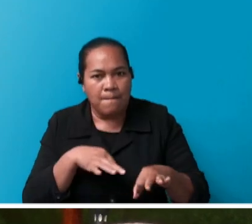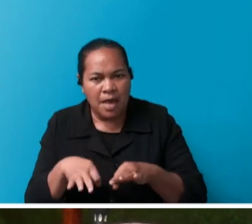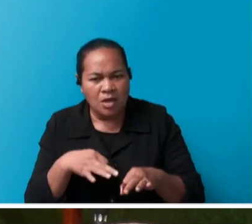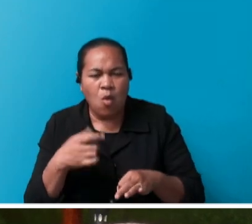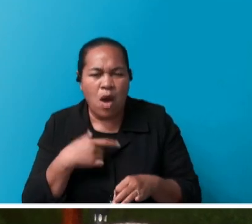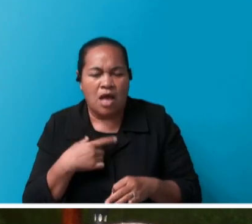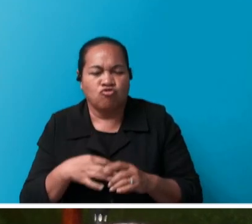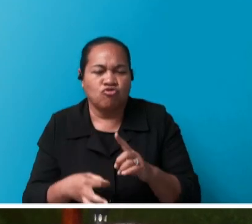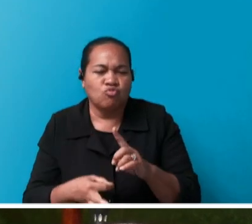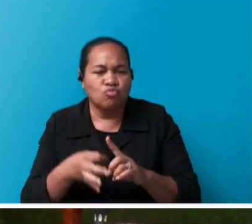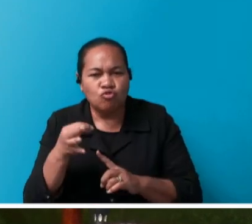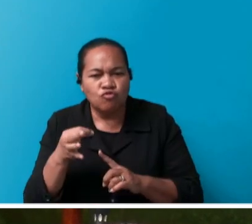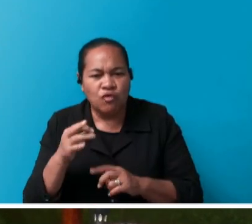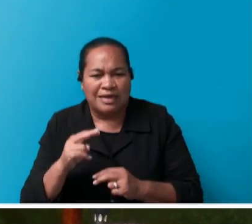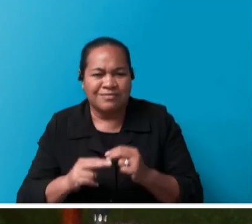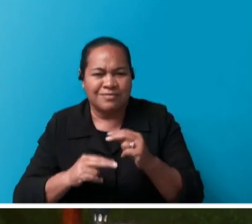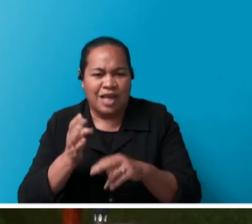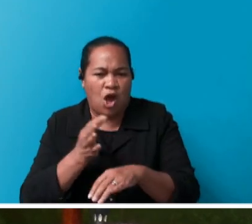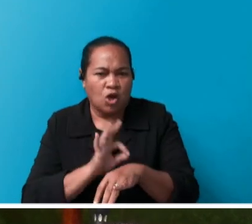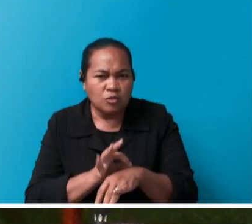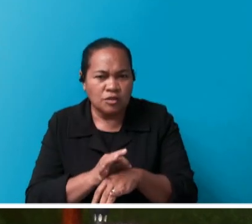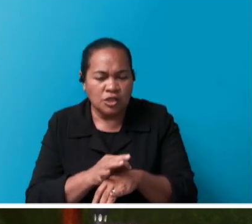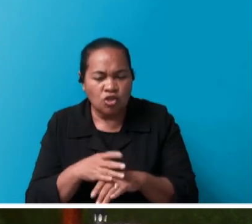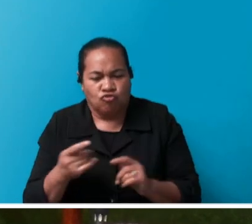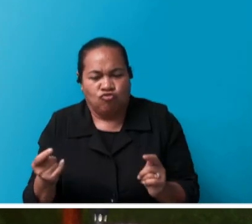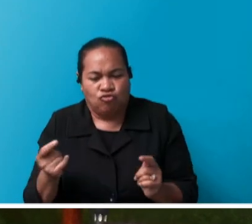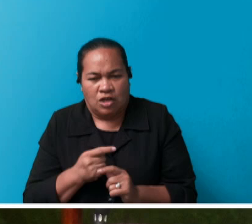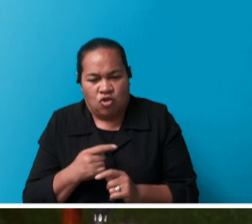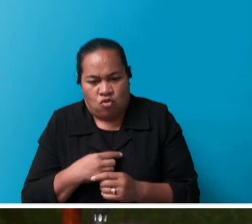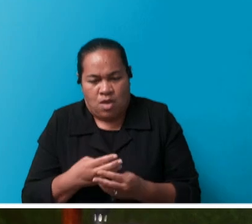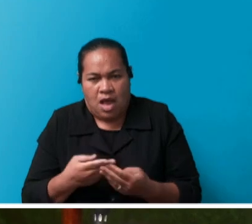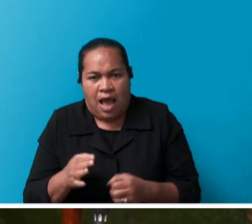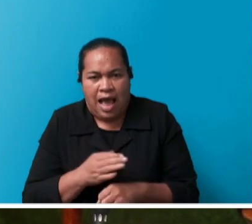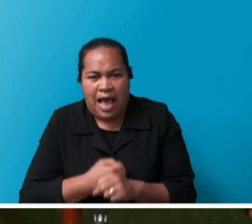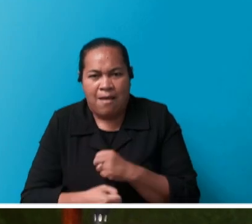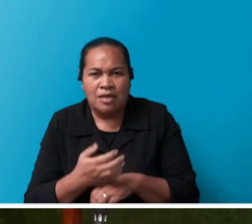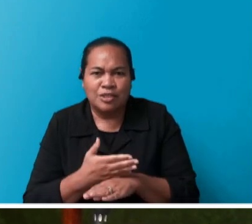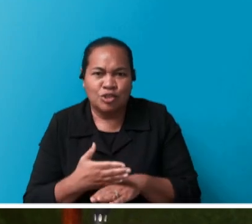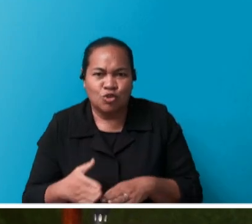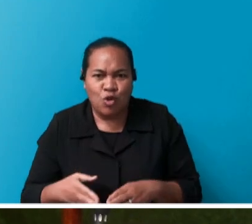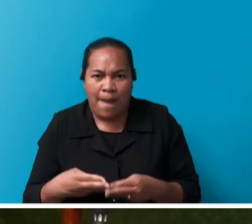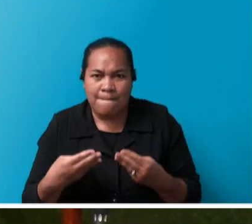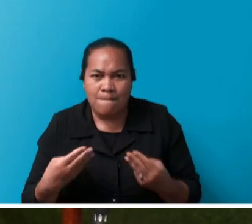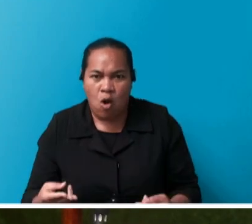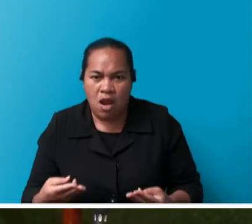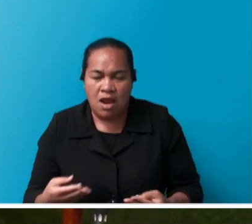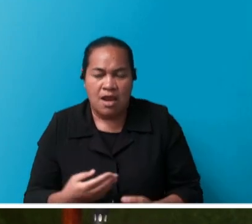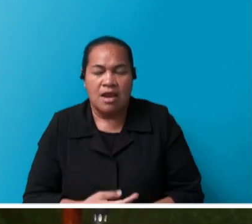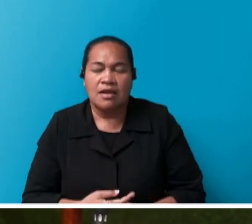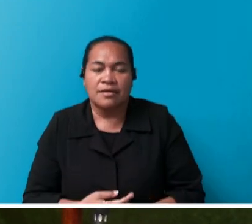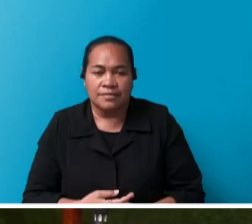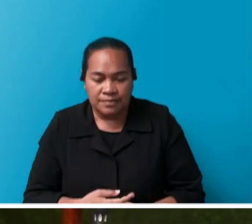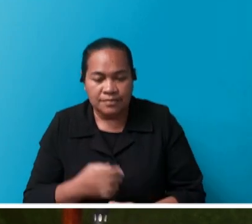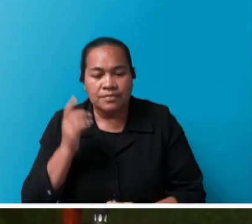and modernize our healthcare facility around the country. Mr. Speaker,